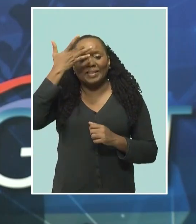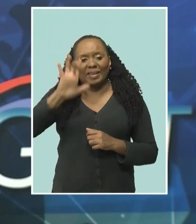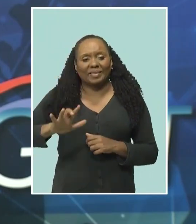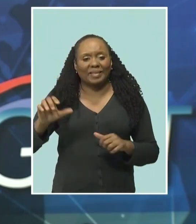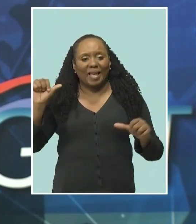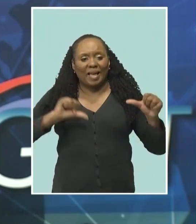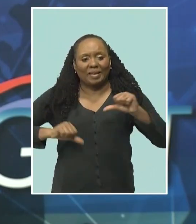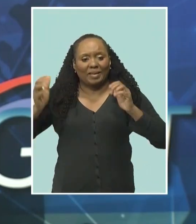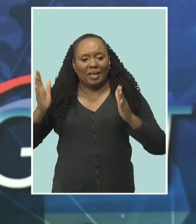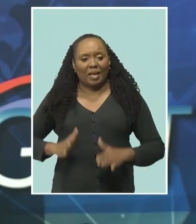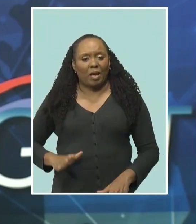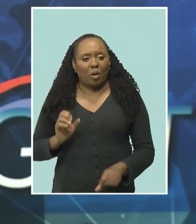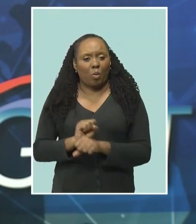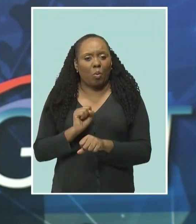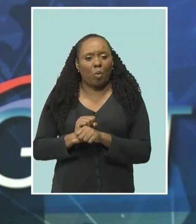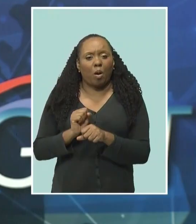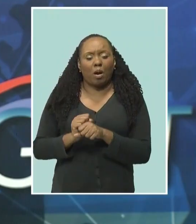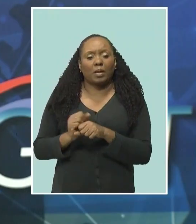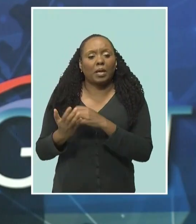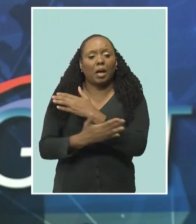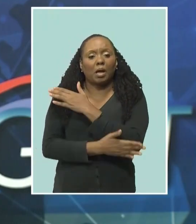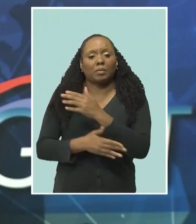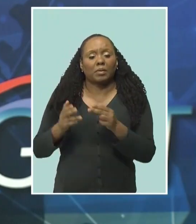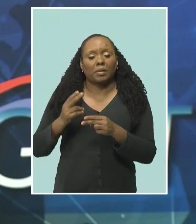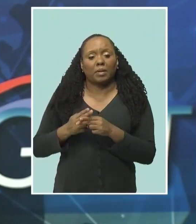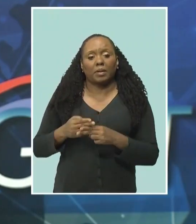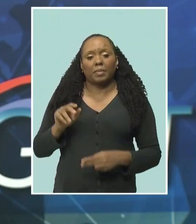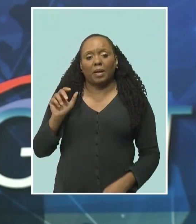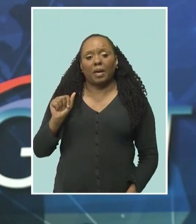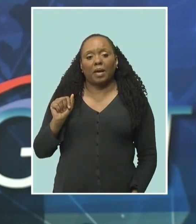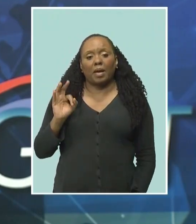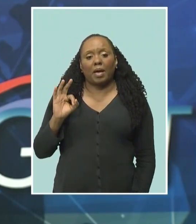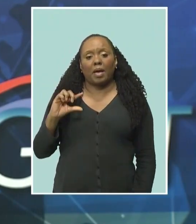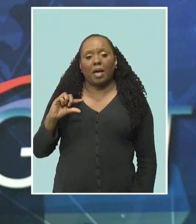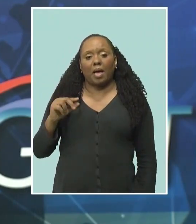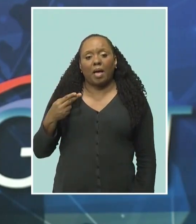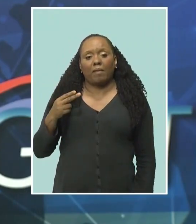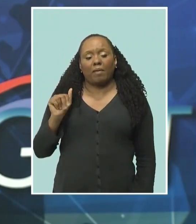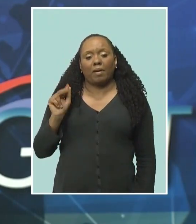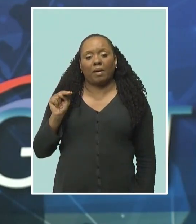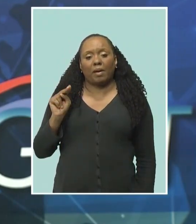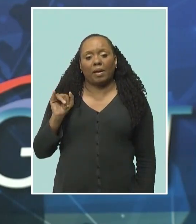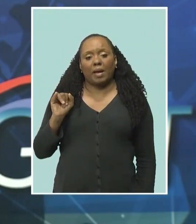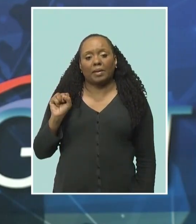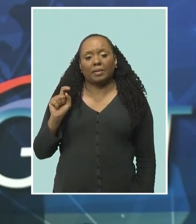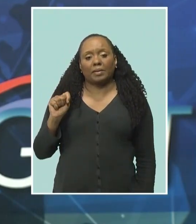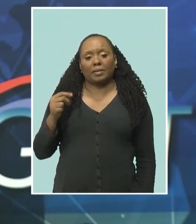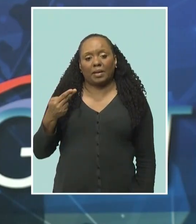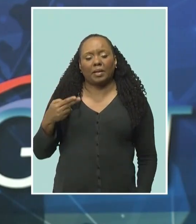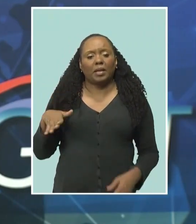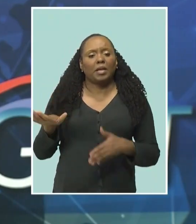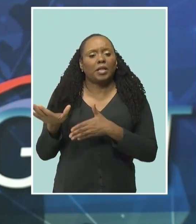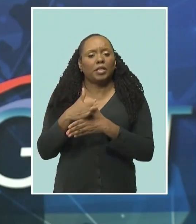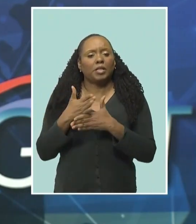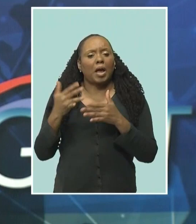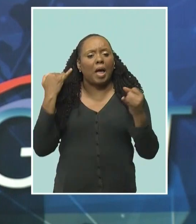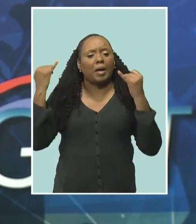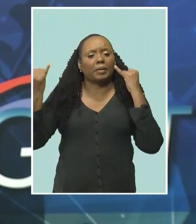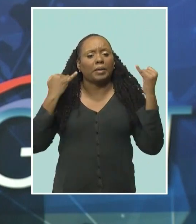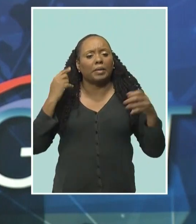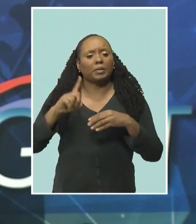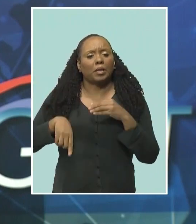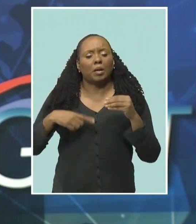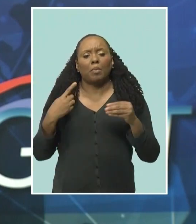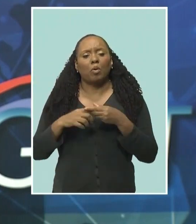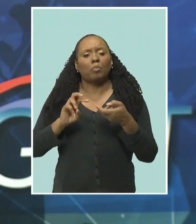in Afghanistan and received communications with honors. He was a guest on Morning Barbados, where he shared his views on some of the societal issues